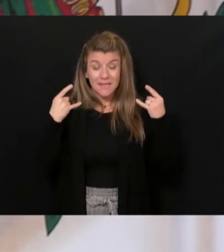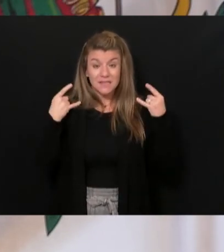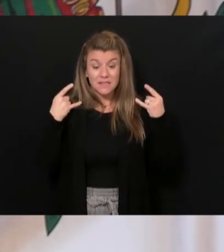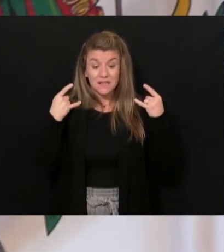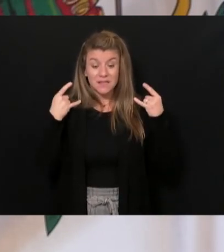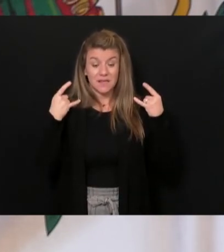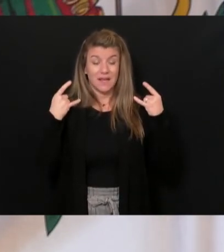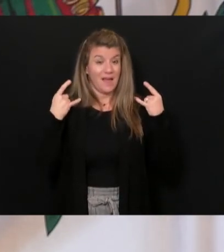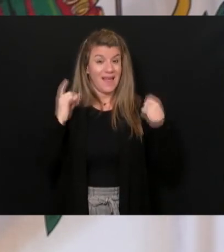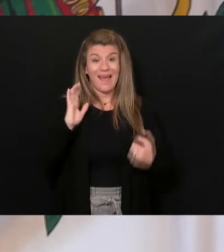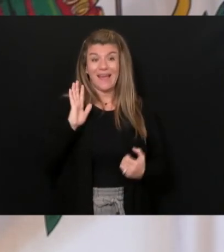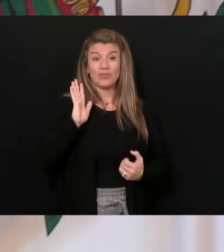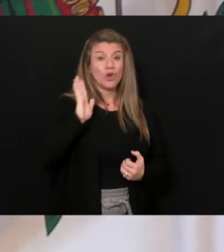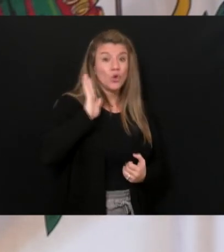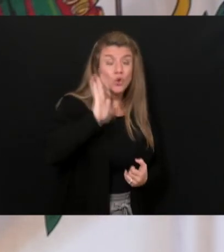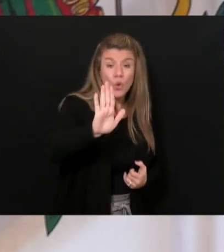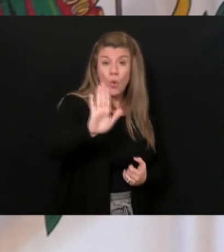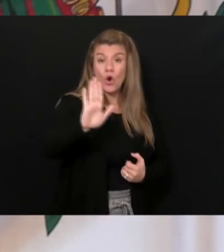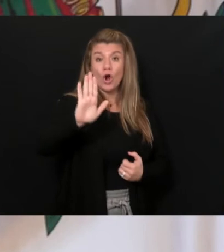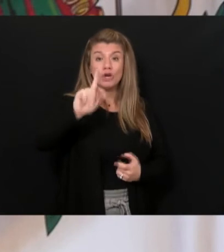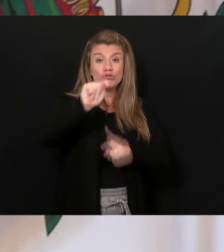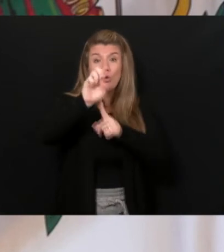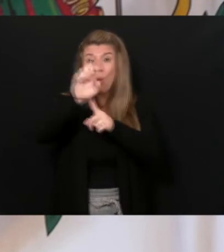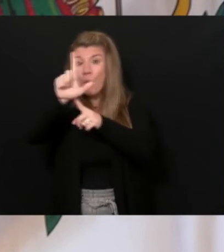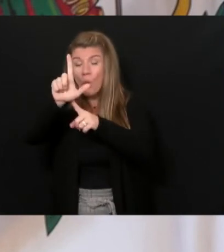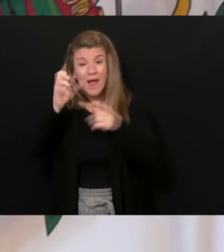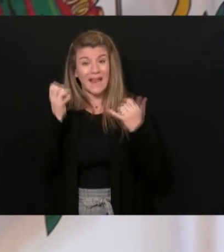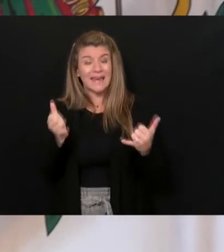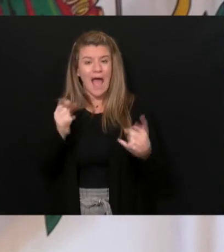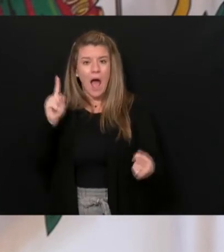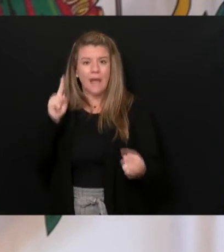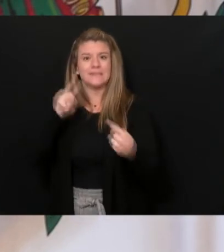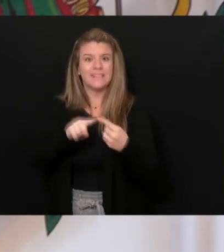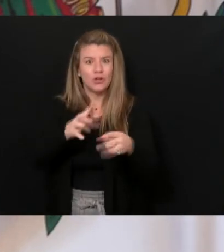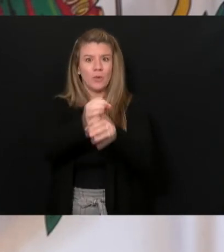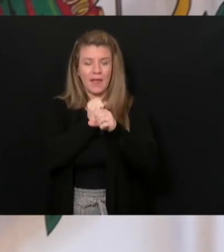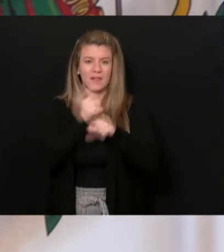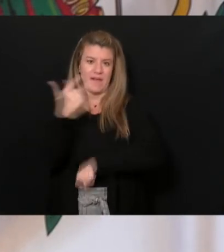is your tool right now until we can get you vaccinated.